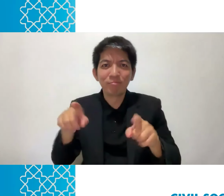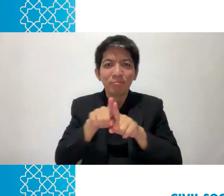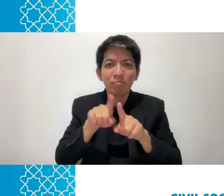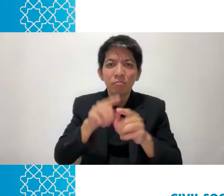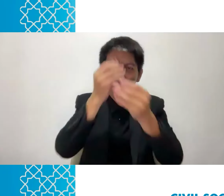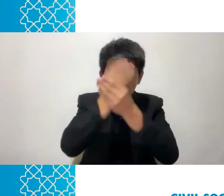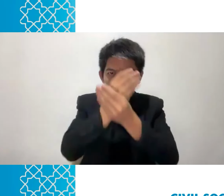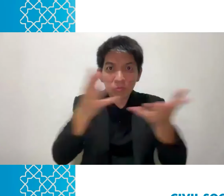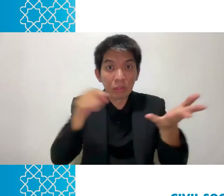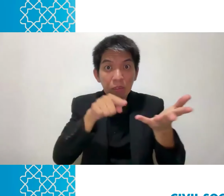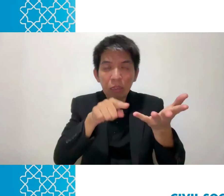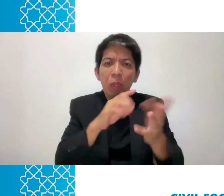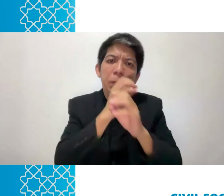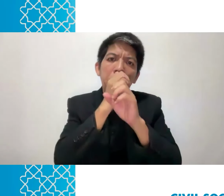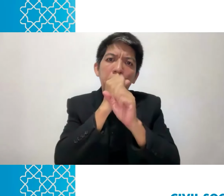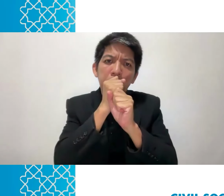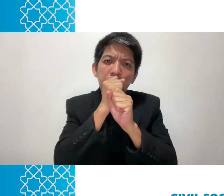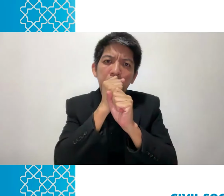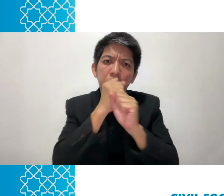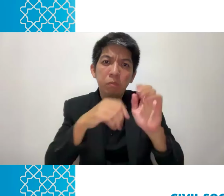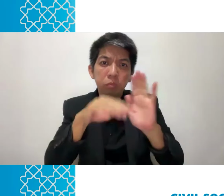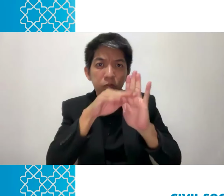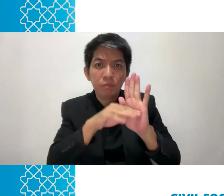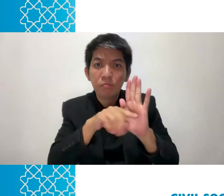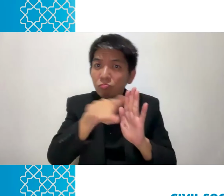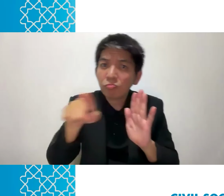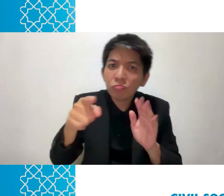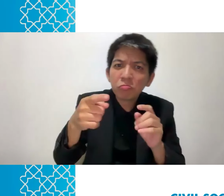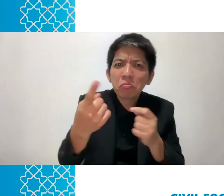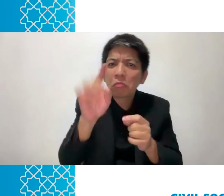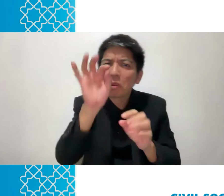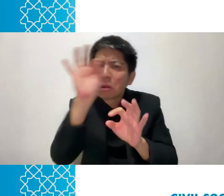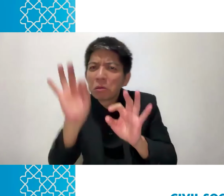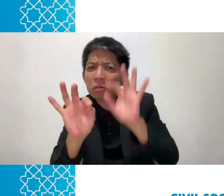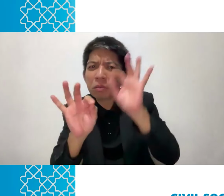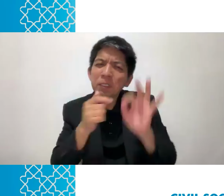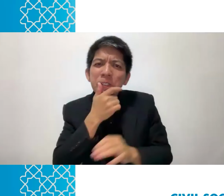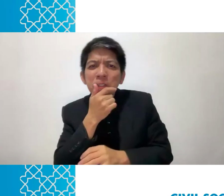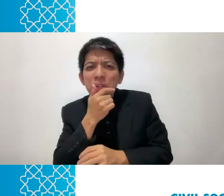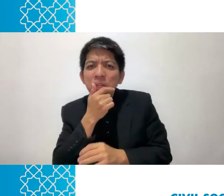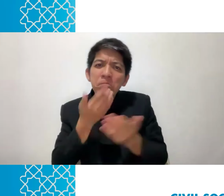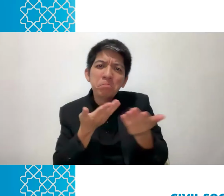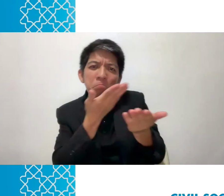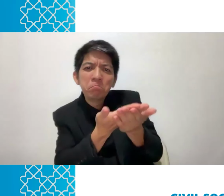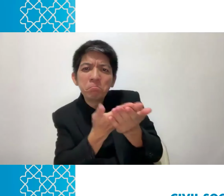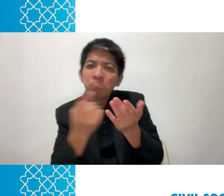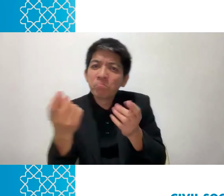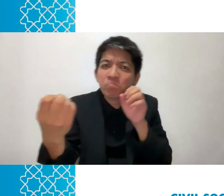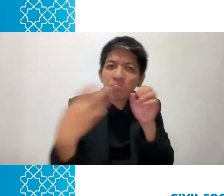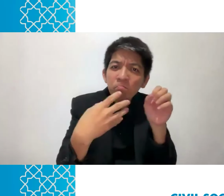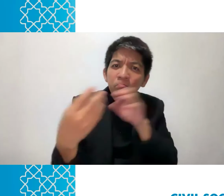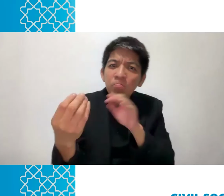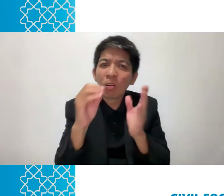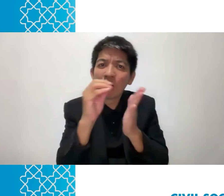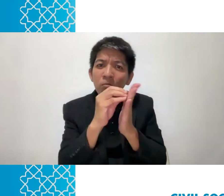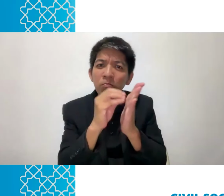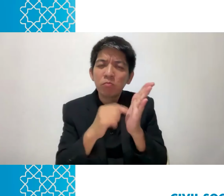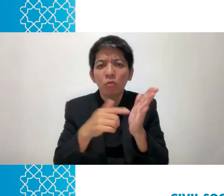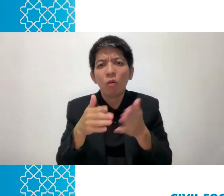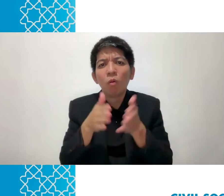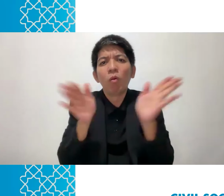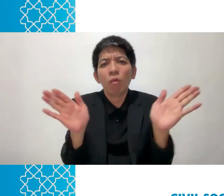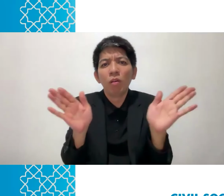of your views and feedback. This is an open dialogue, but of course, it needs to remain respectful.